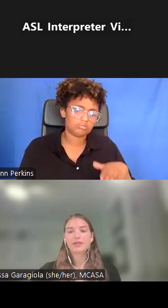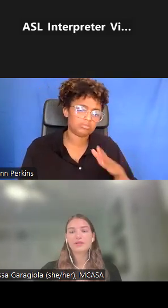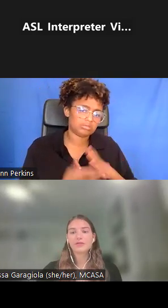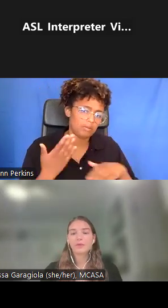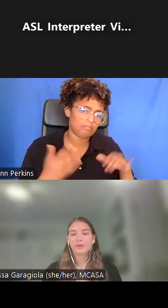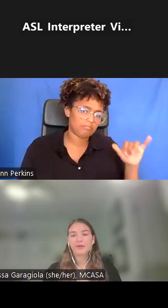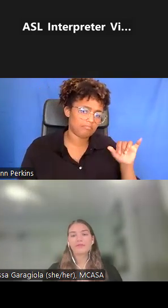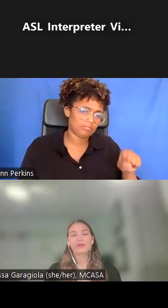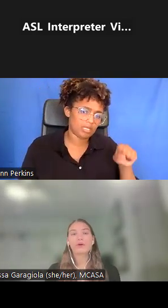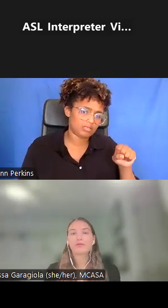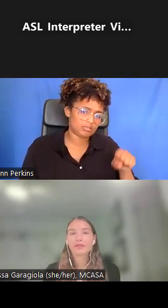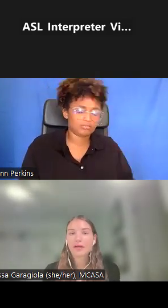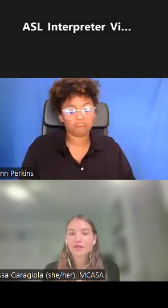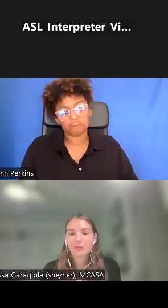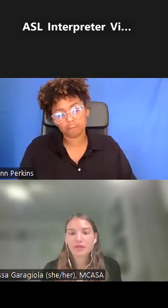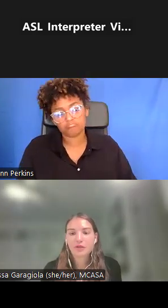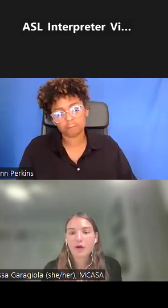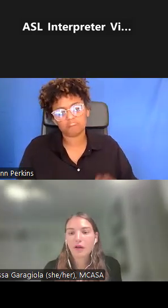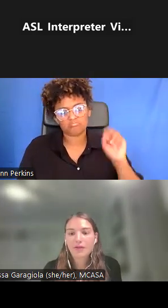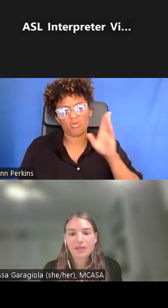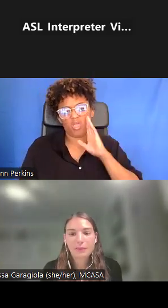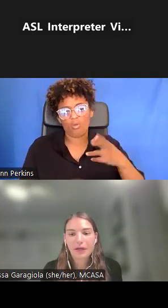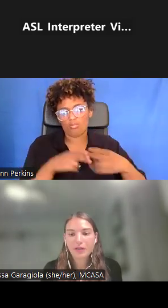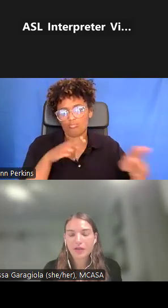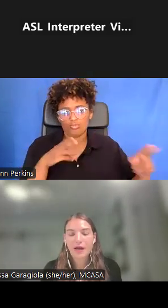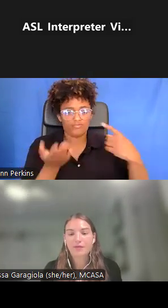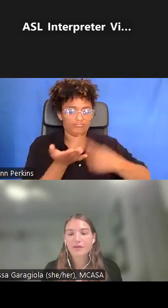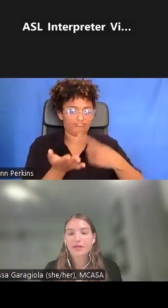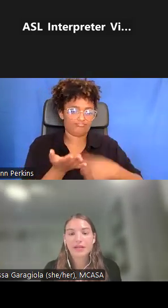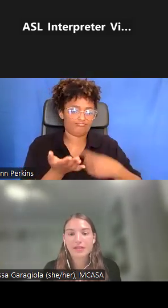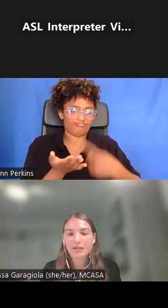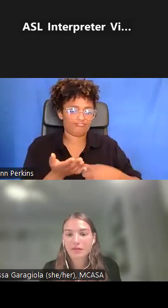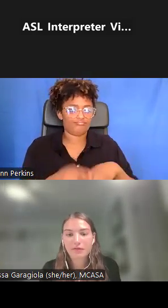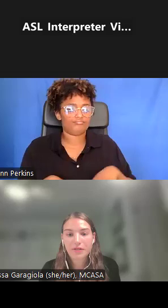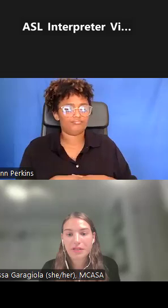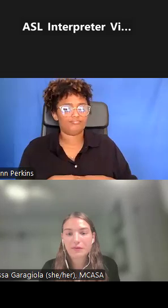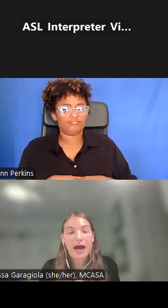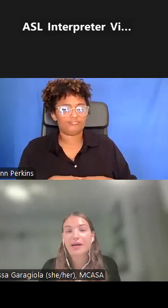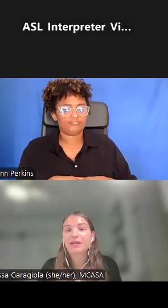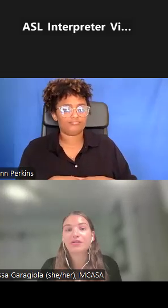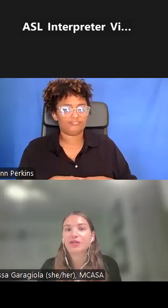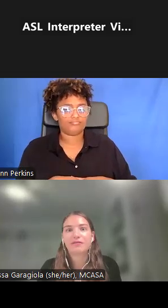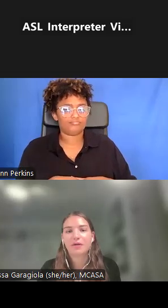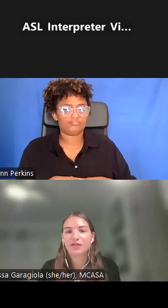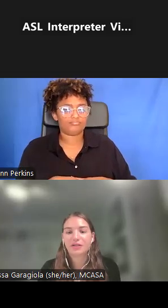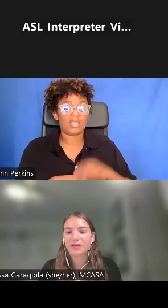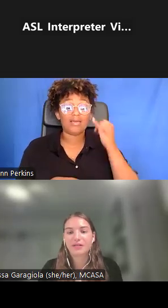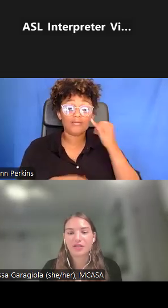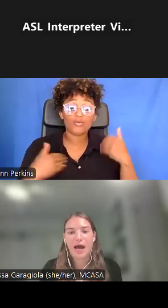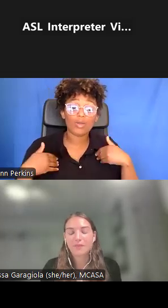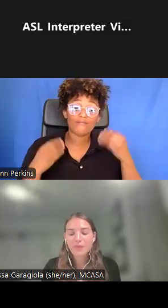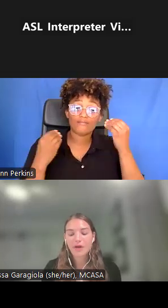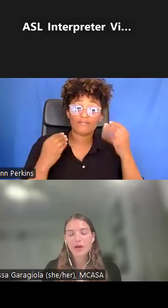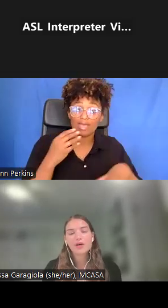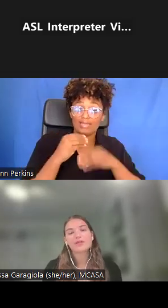All right. So I want to briefly go over it then, just to make sure we're all on the same page. And for the yeses, feel free to add any additional information in